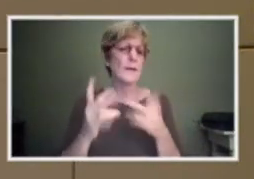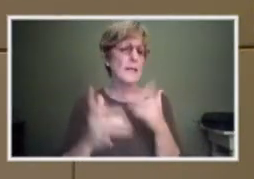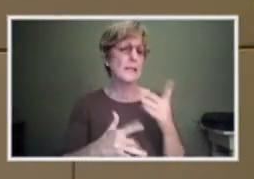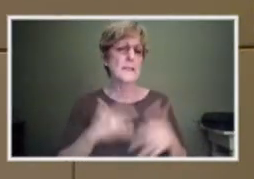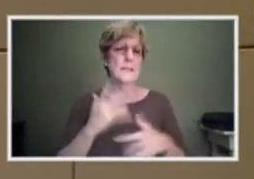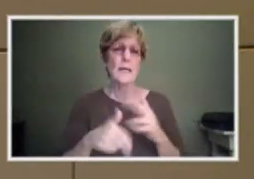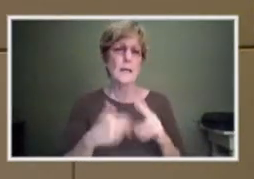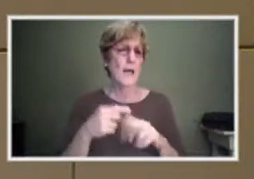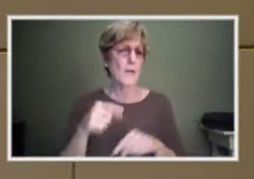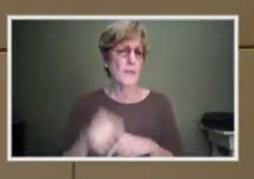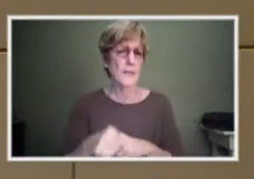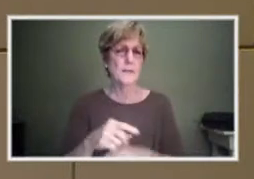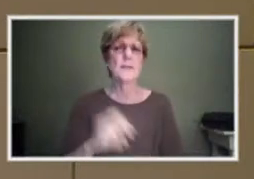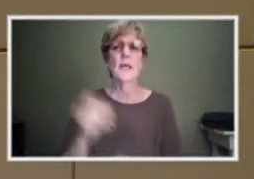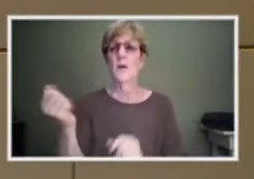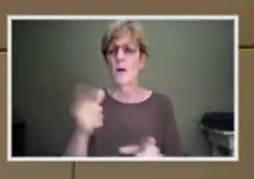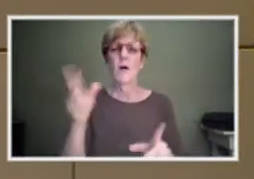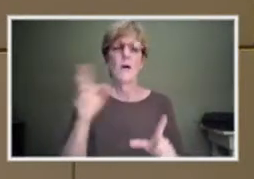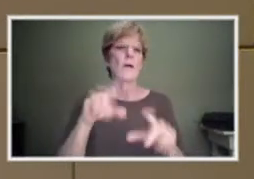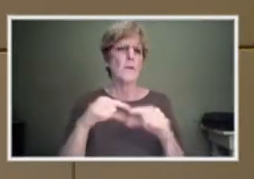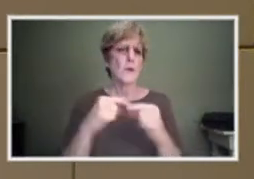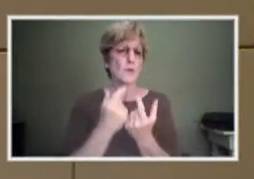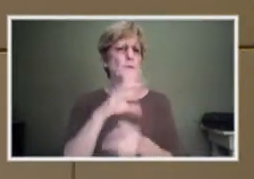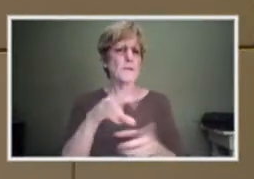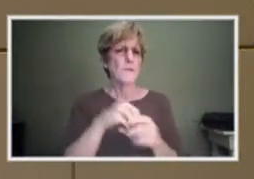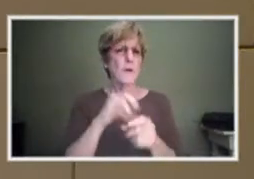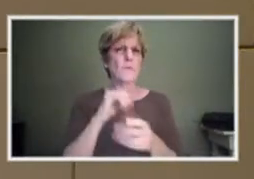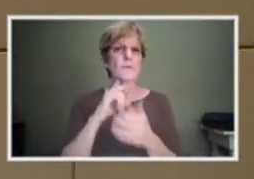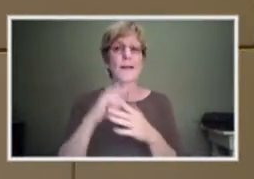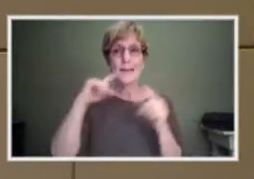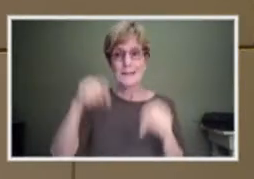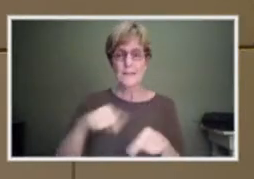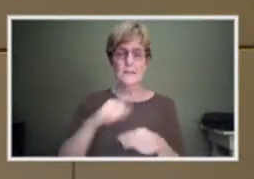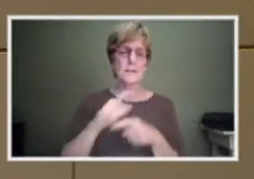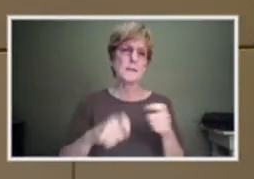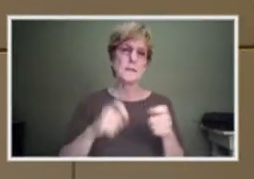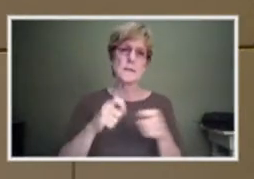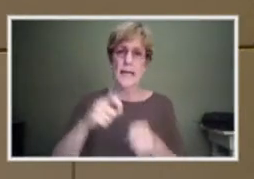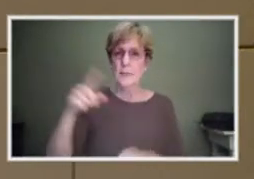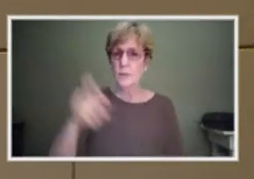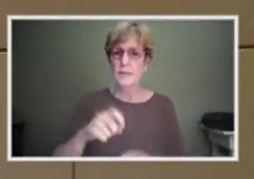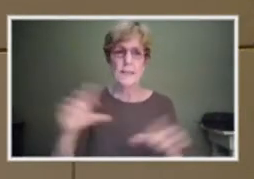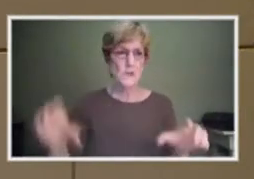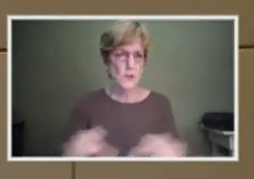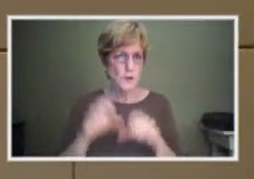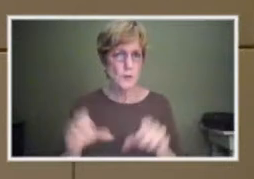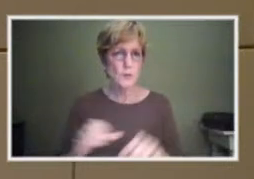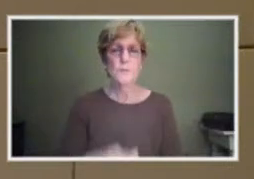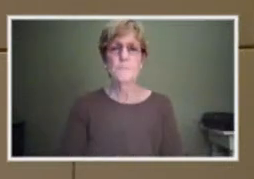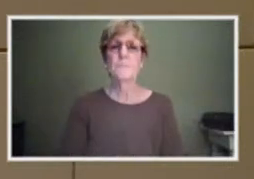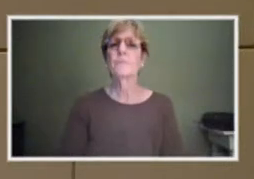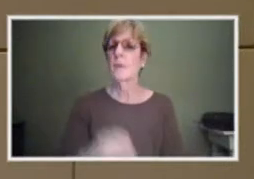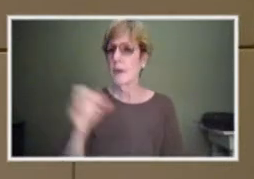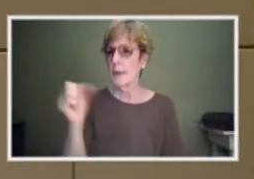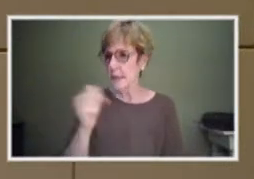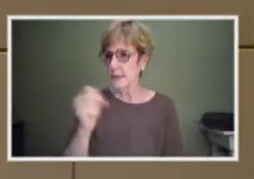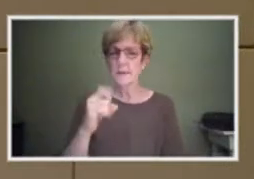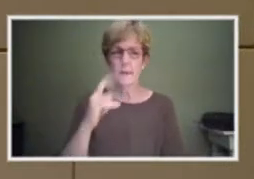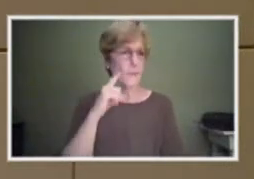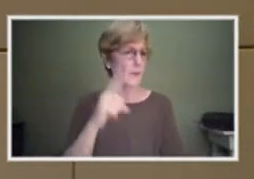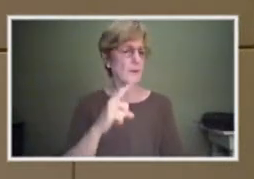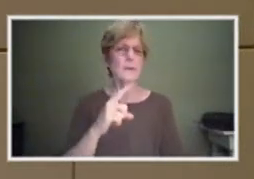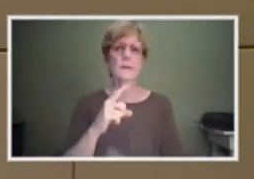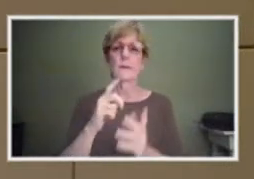the stakeholders involved in it. I think this is exactly what we need to do. I think Mr. Driggs and Mr. Bakari are right. Obviously,